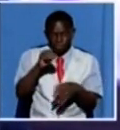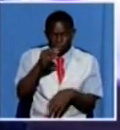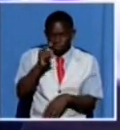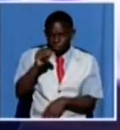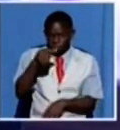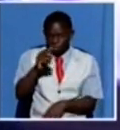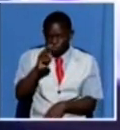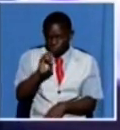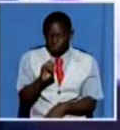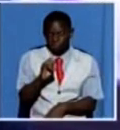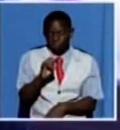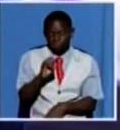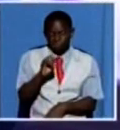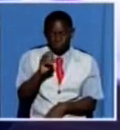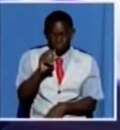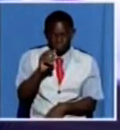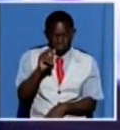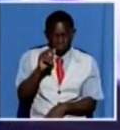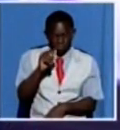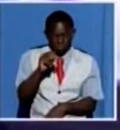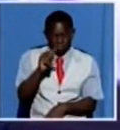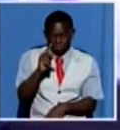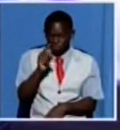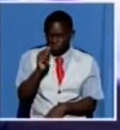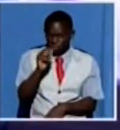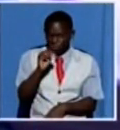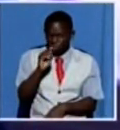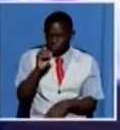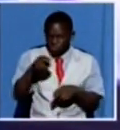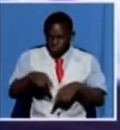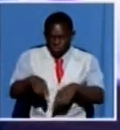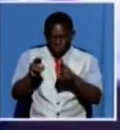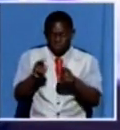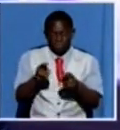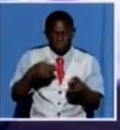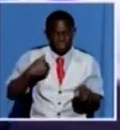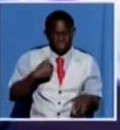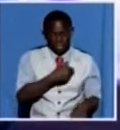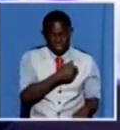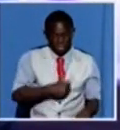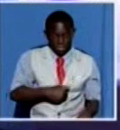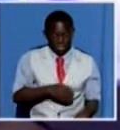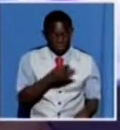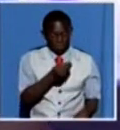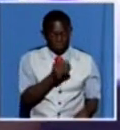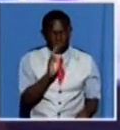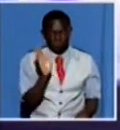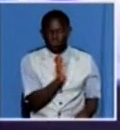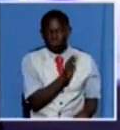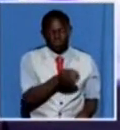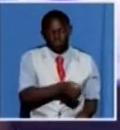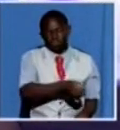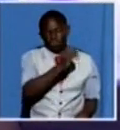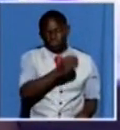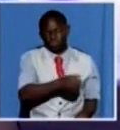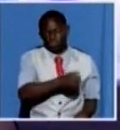Mansal Wing Road, the Kawambo Progoso Road, those are contractor financing. Chinese are coming with their own money. They've just come to government and said,